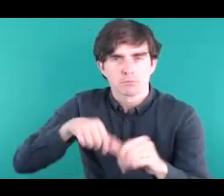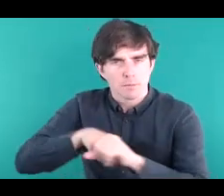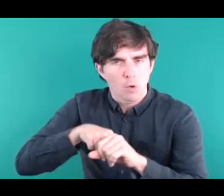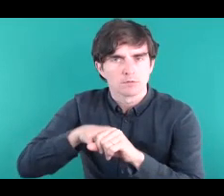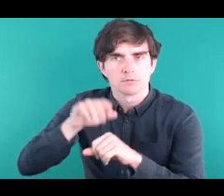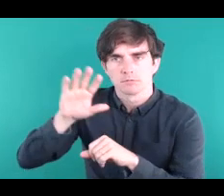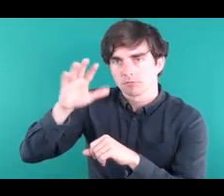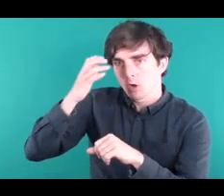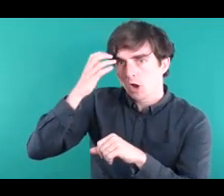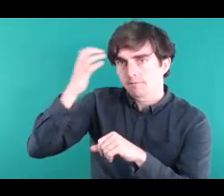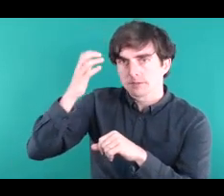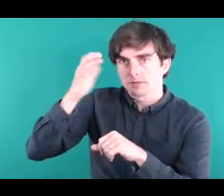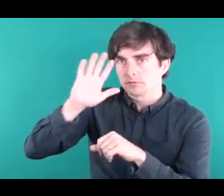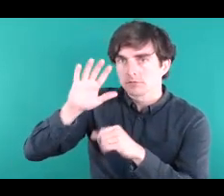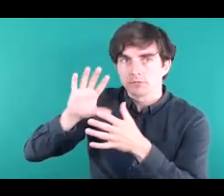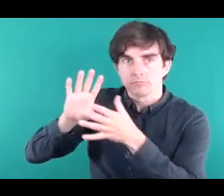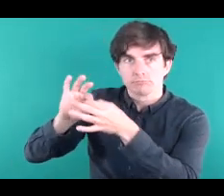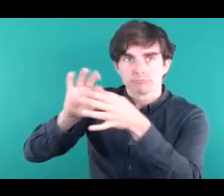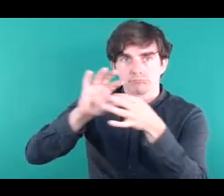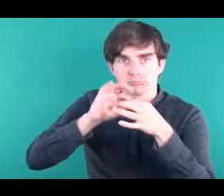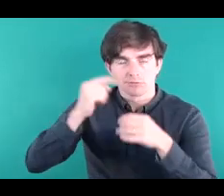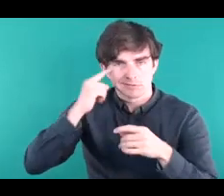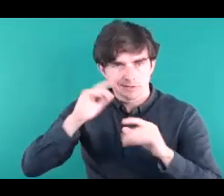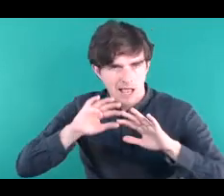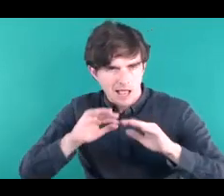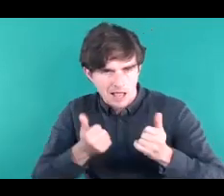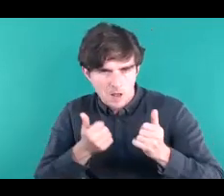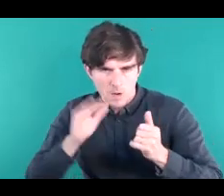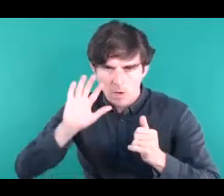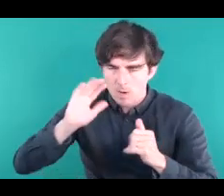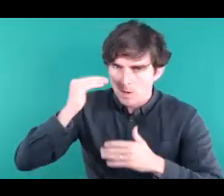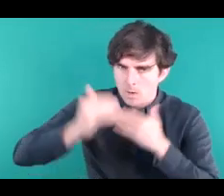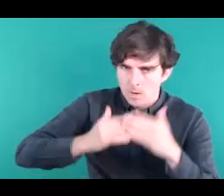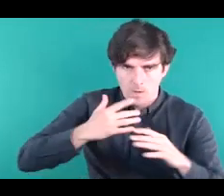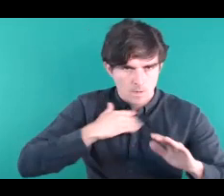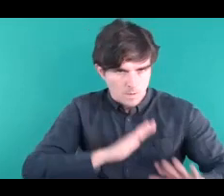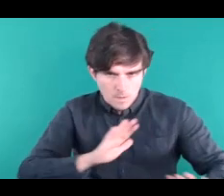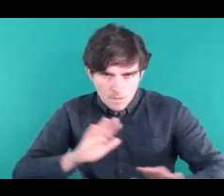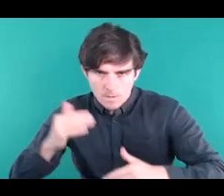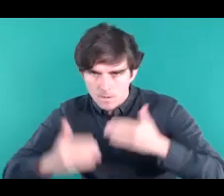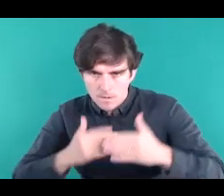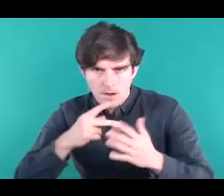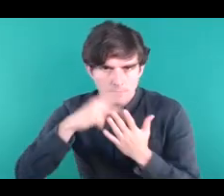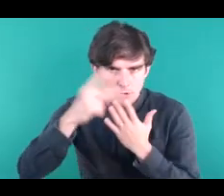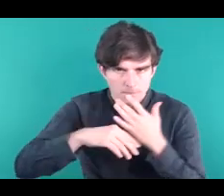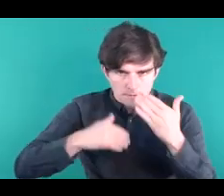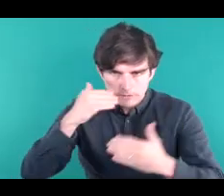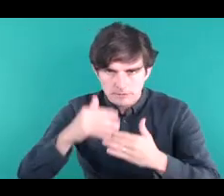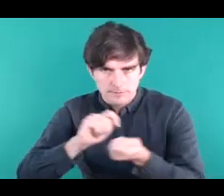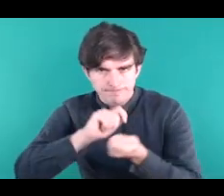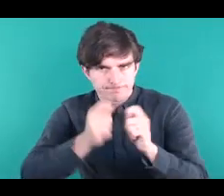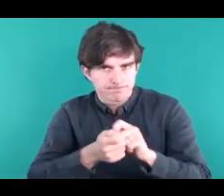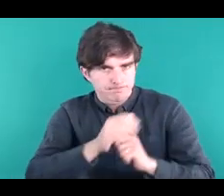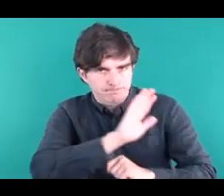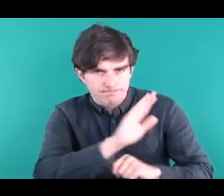countries all over the world, and is now moving into more of a consolidation phase, looking at